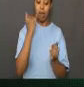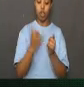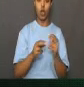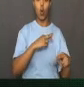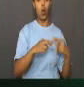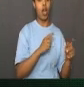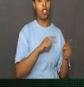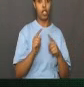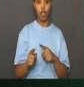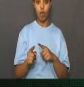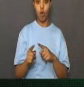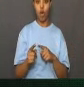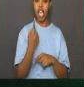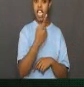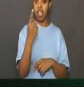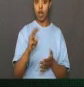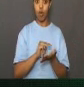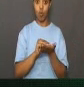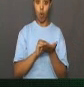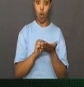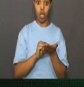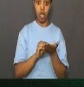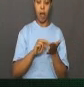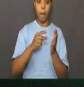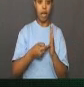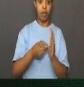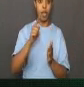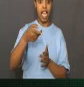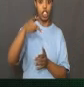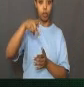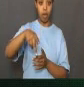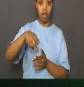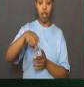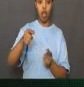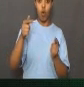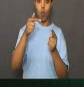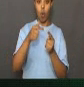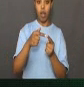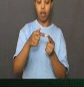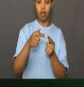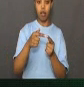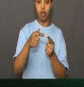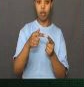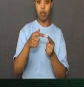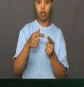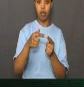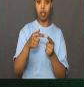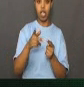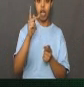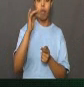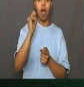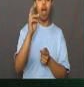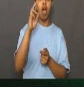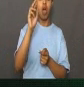reaction is each molecule of GP is converted into